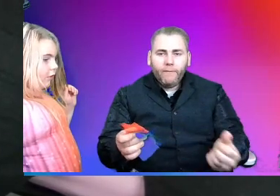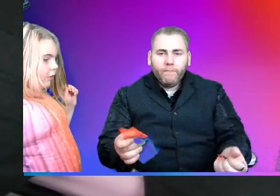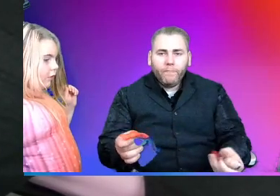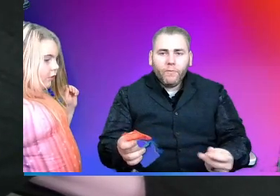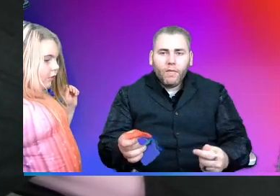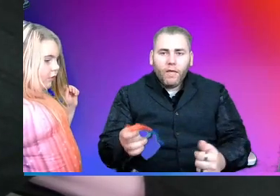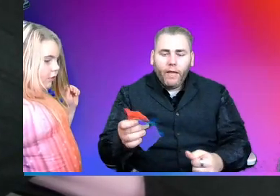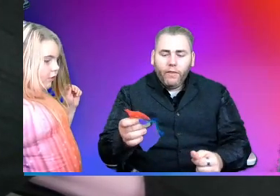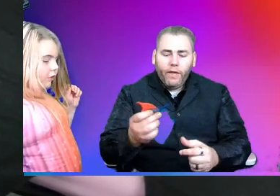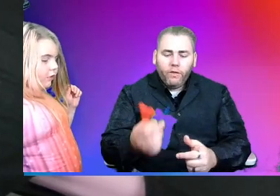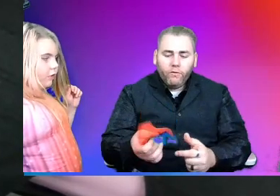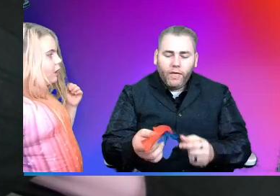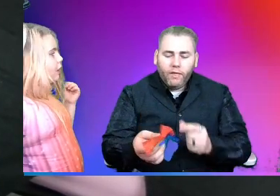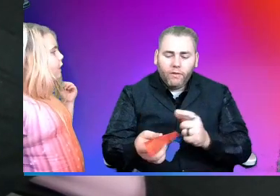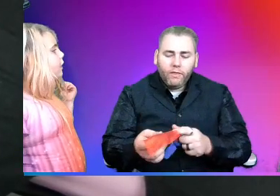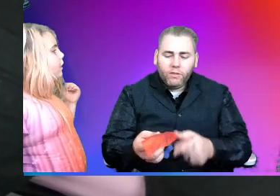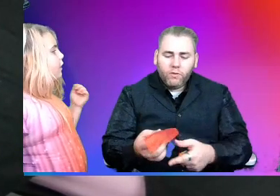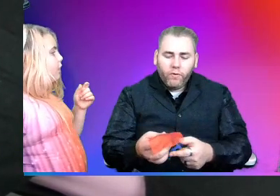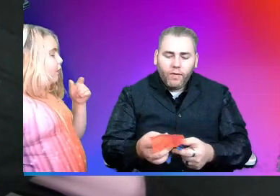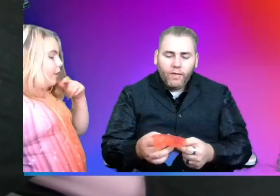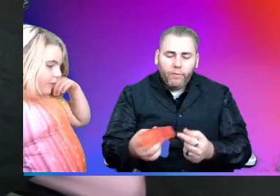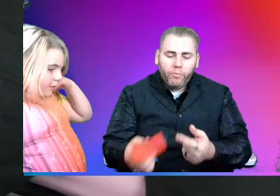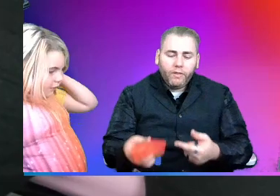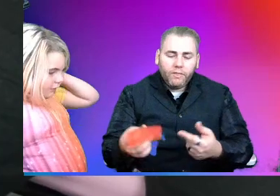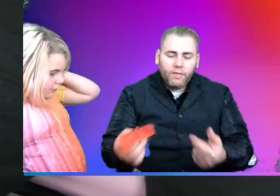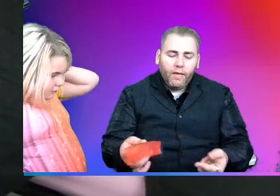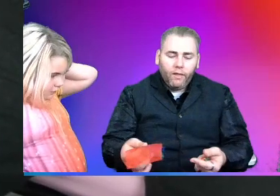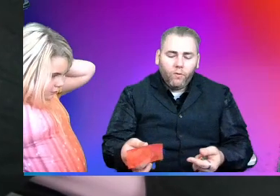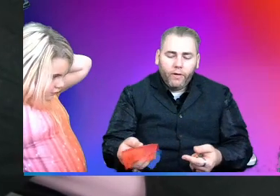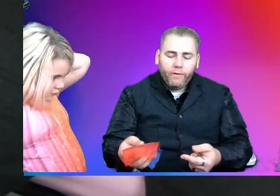away, and that you take these three